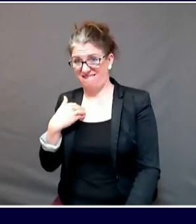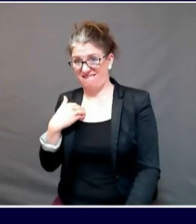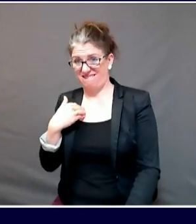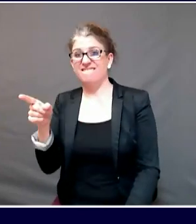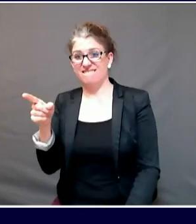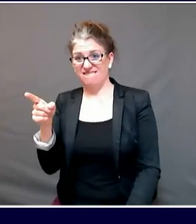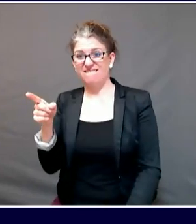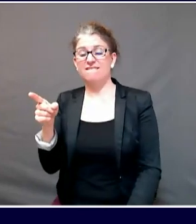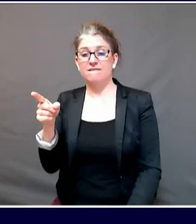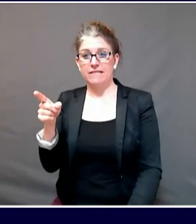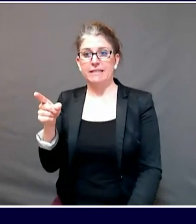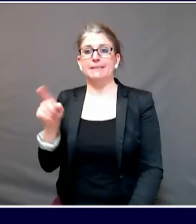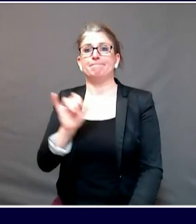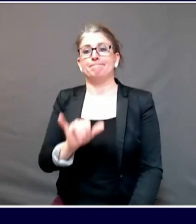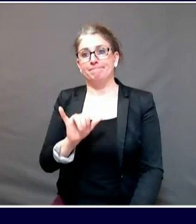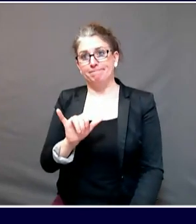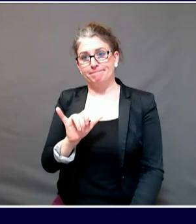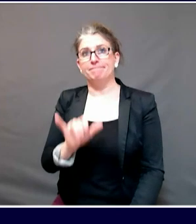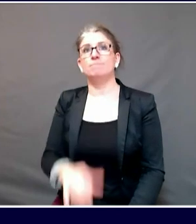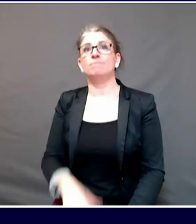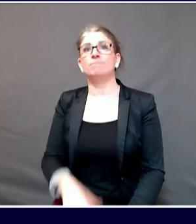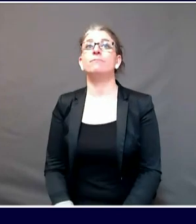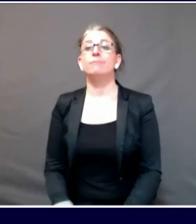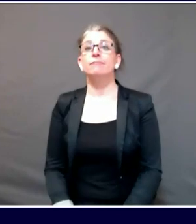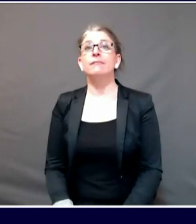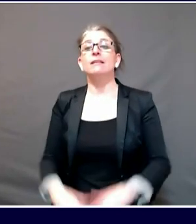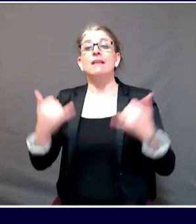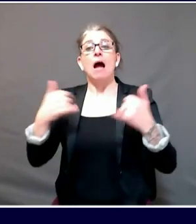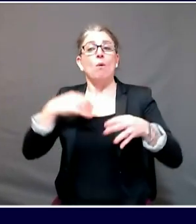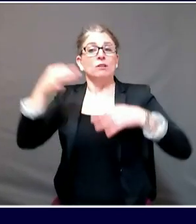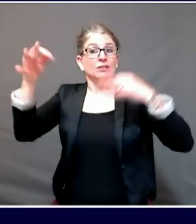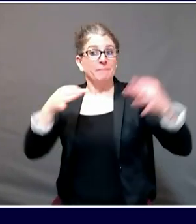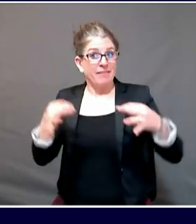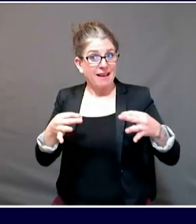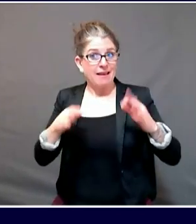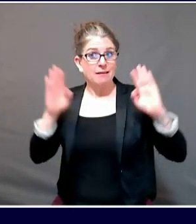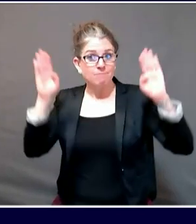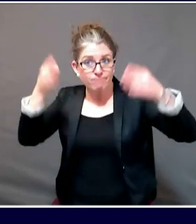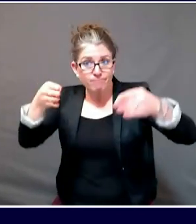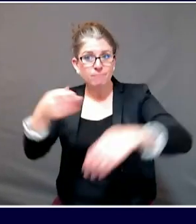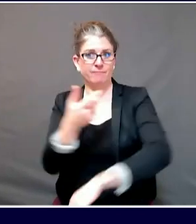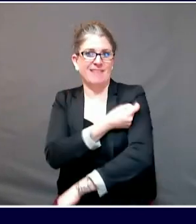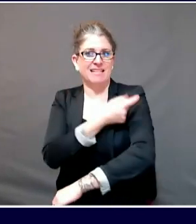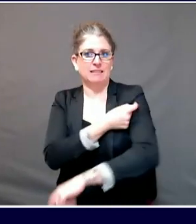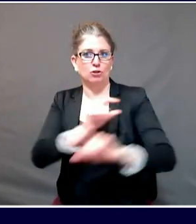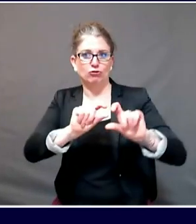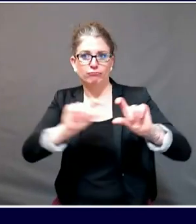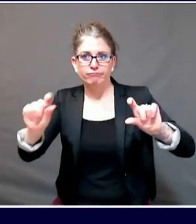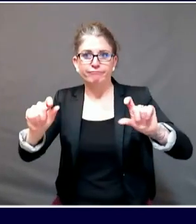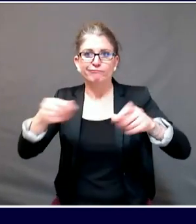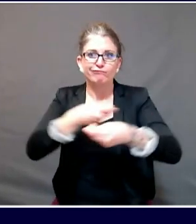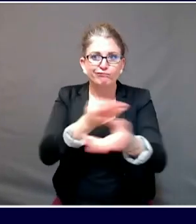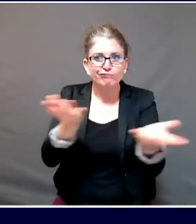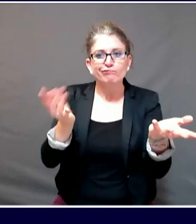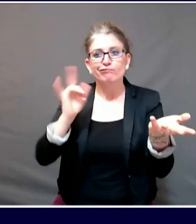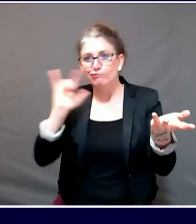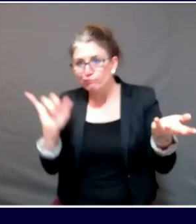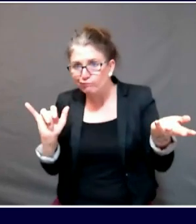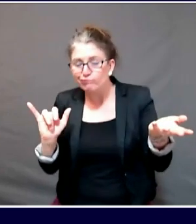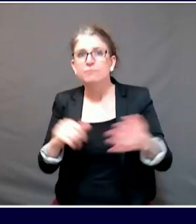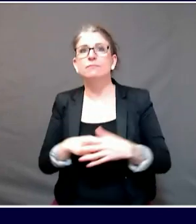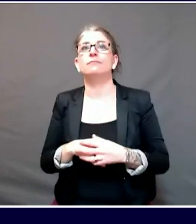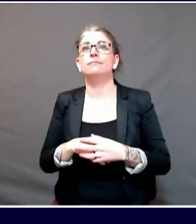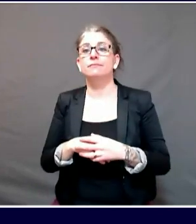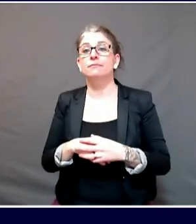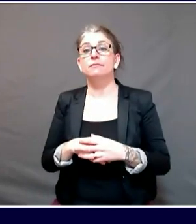By any measure, today is a day to remember. The arrival of vaccine in Maine represents a